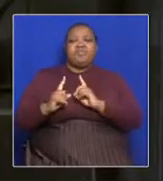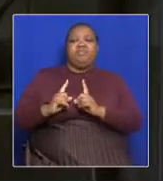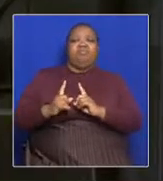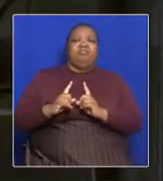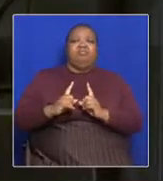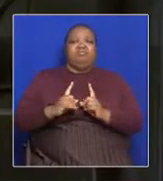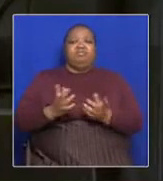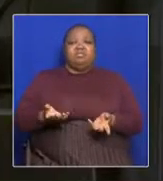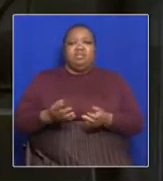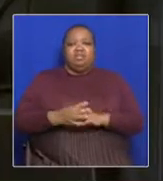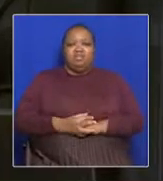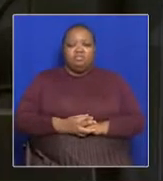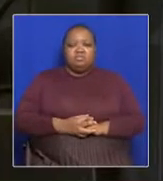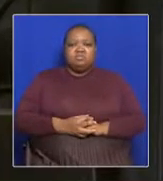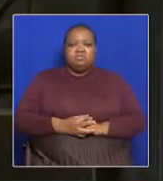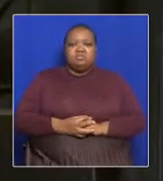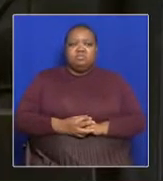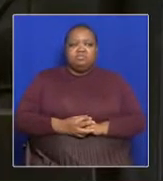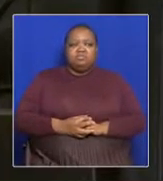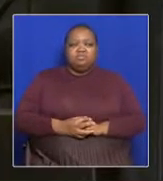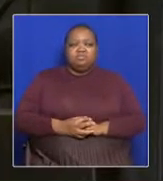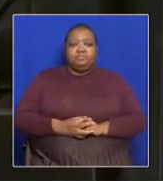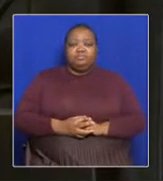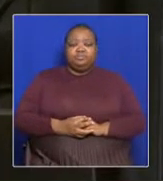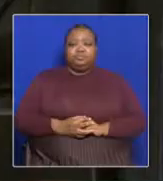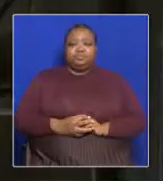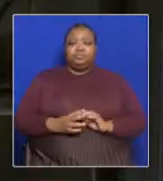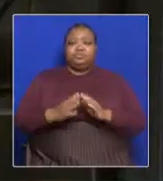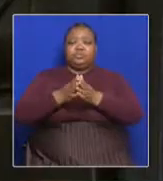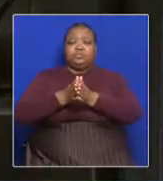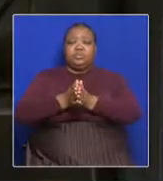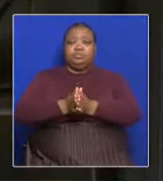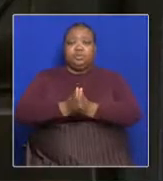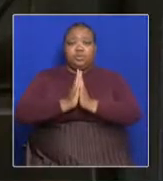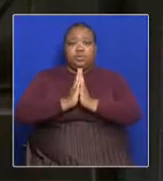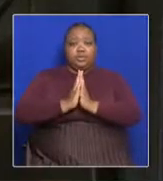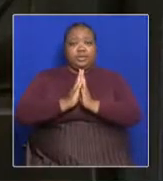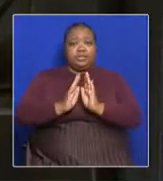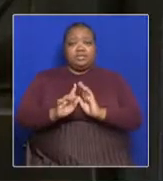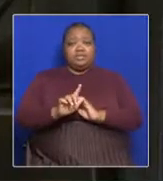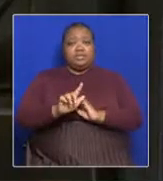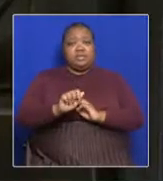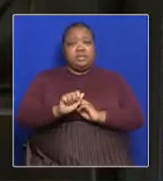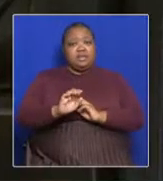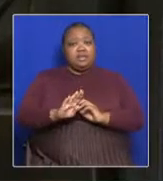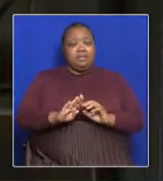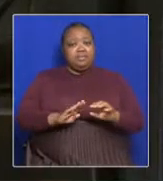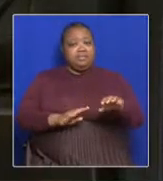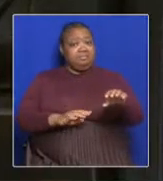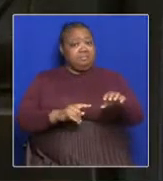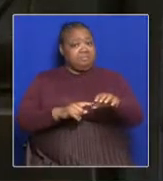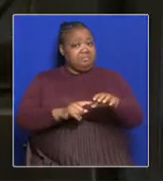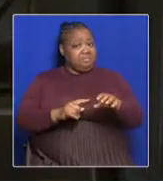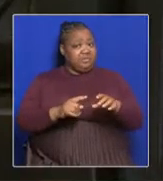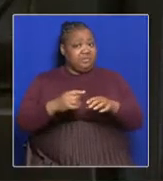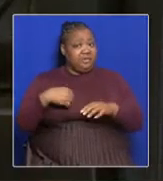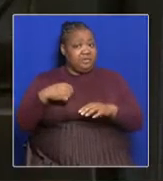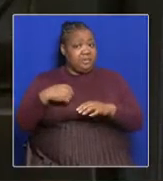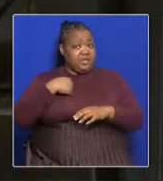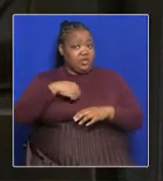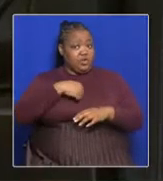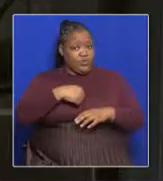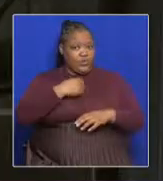Nowhere was a request made to the lab. At least remind me if I'm wrong in my recollection of the